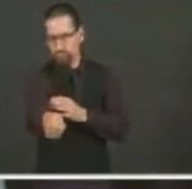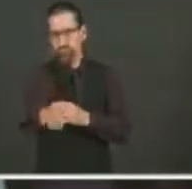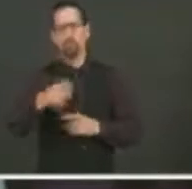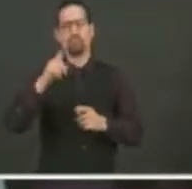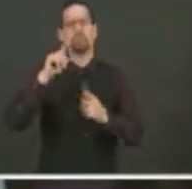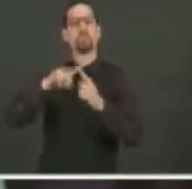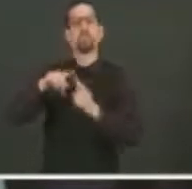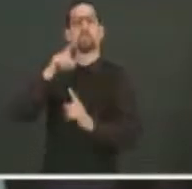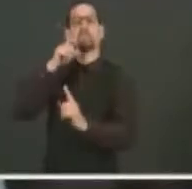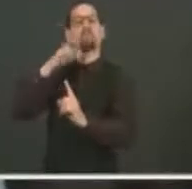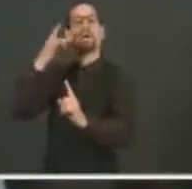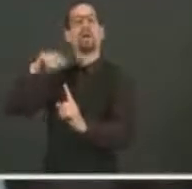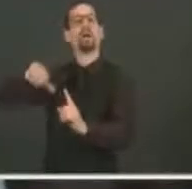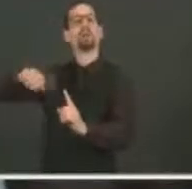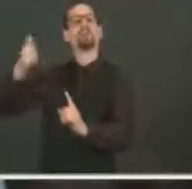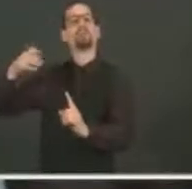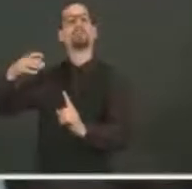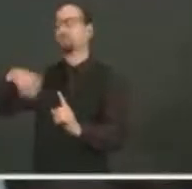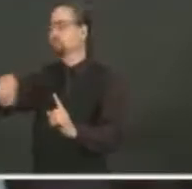their immigration status.